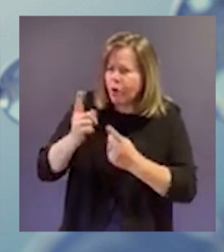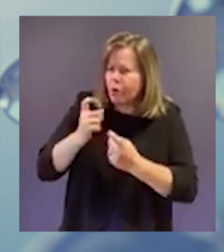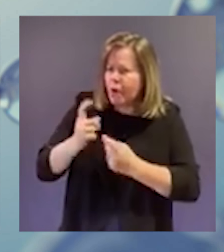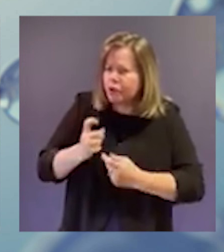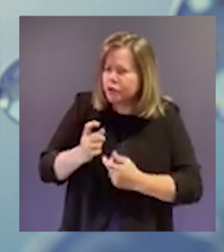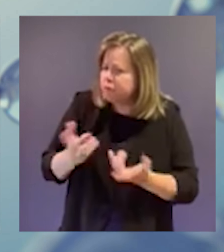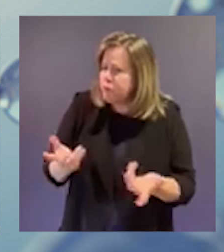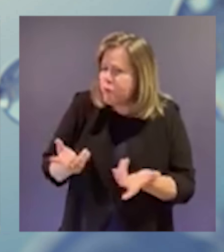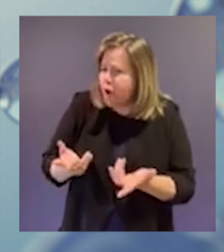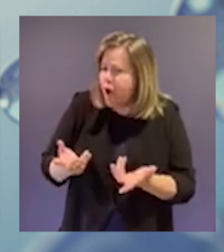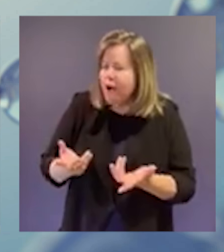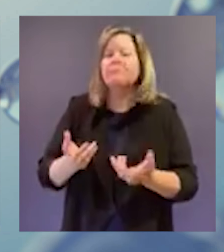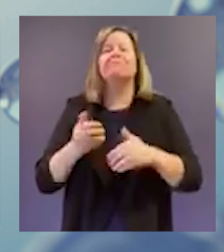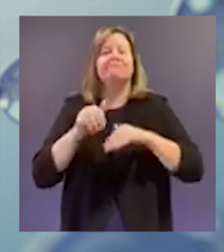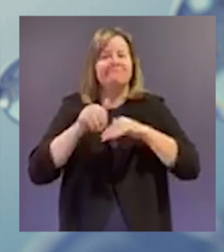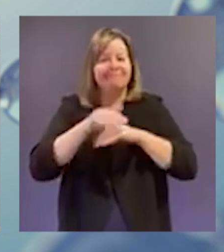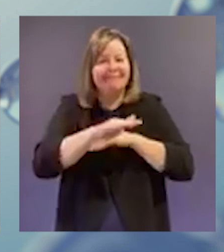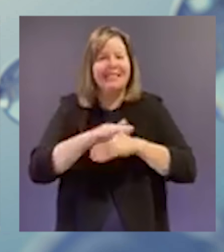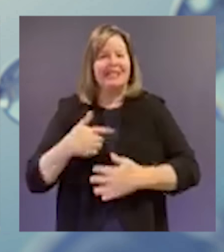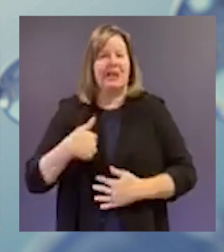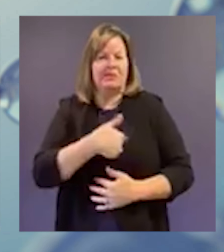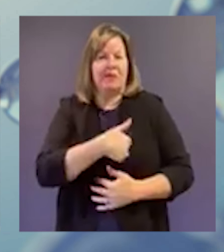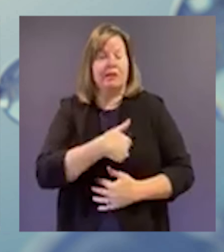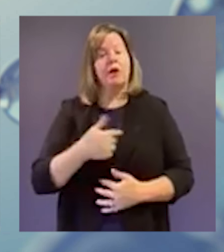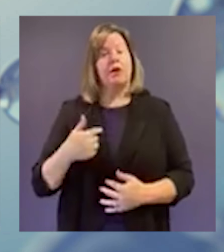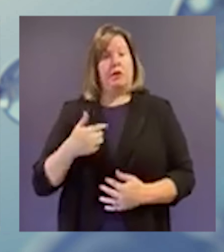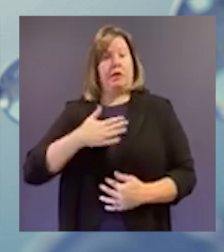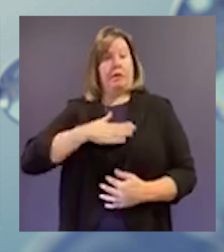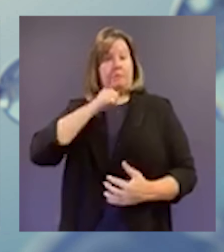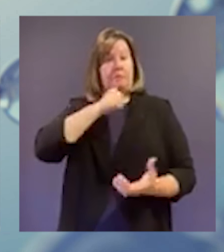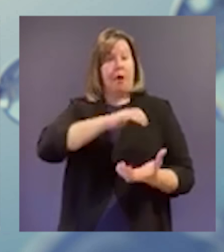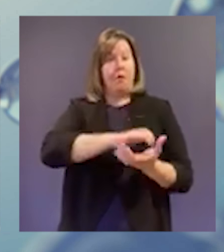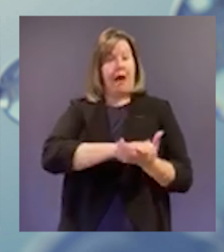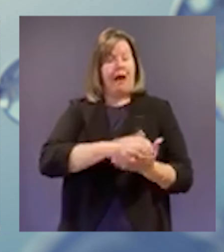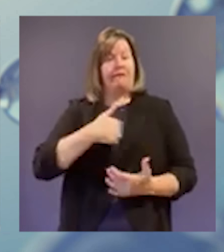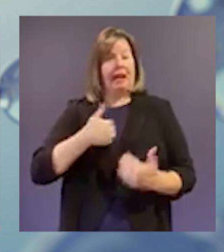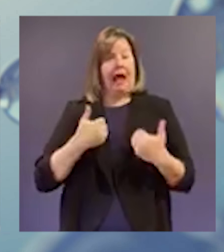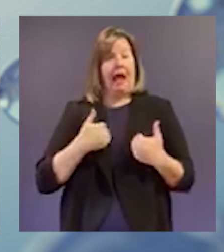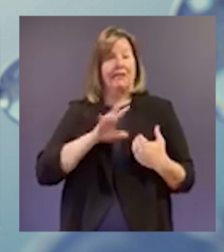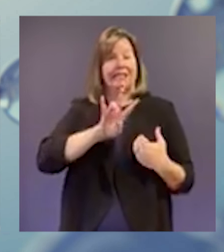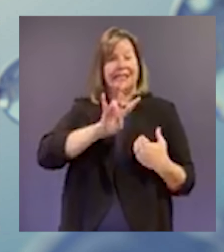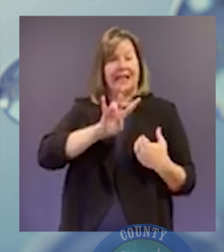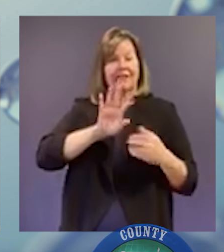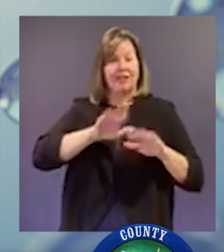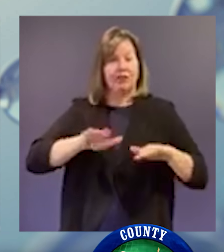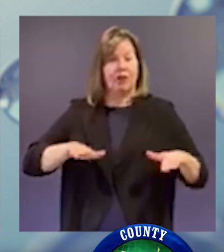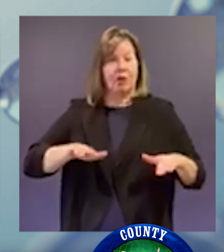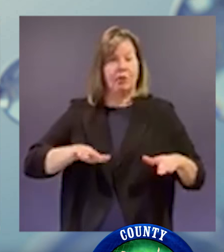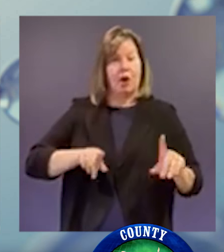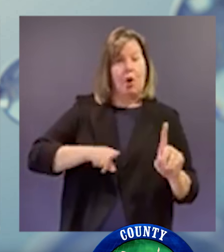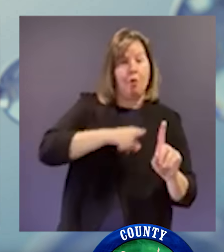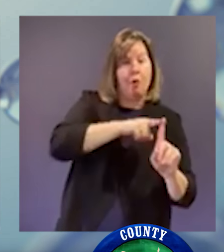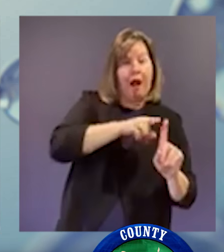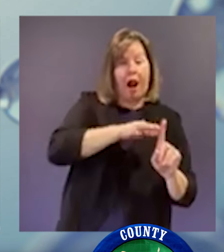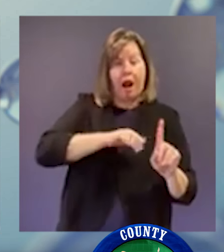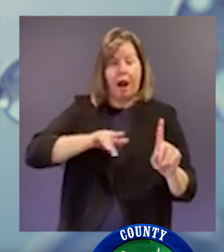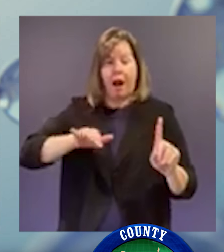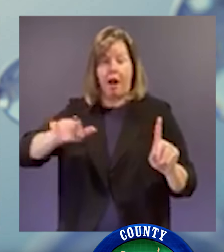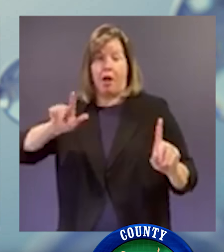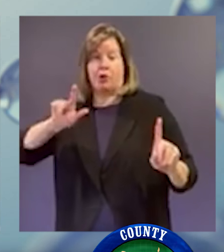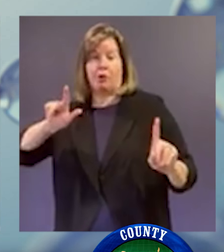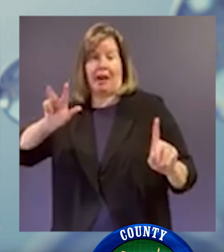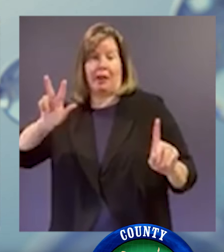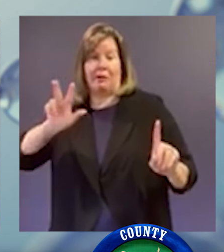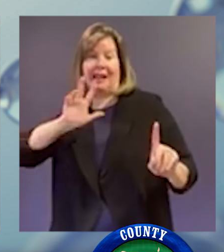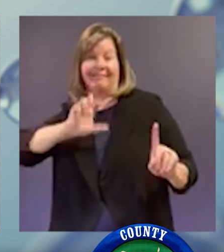to us in the comment section below. My wife and I, we have altogether 7 children ranging in ages from 1 to 23,